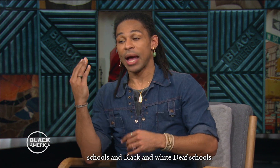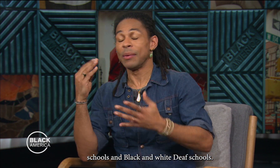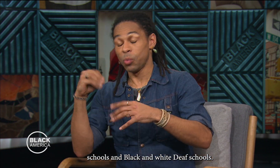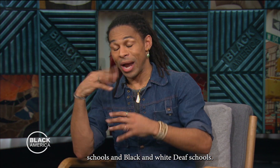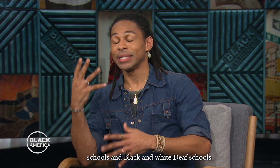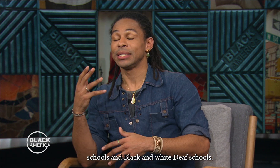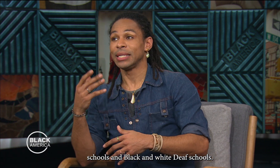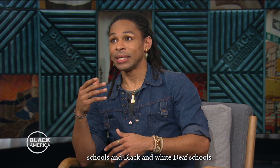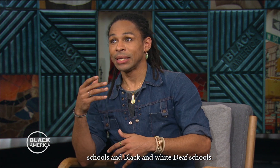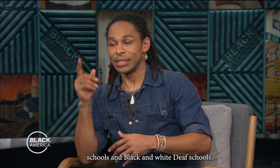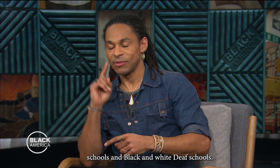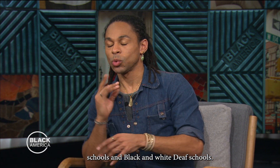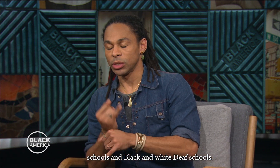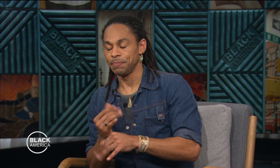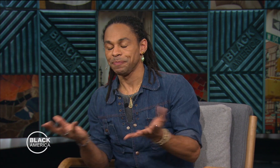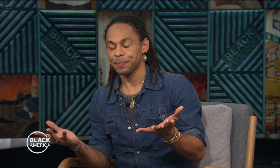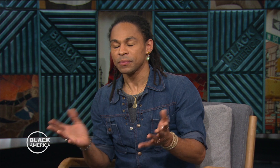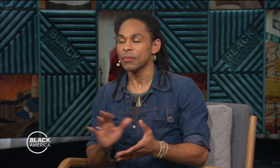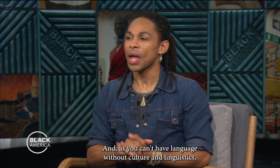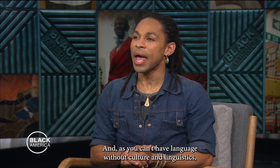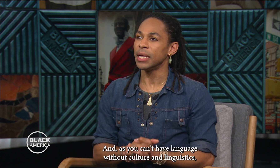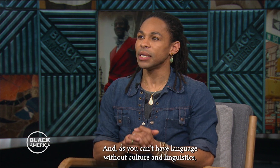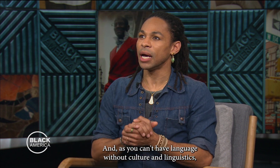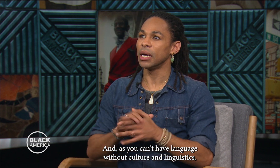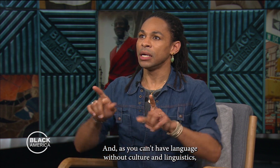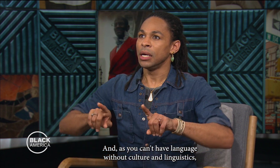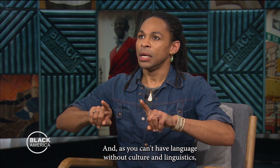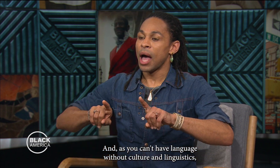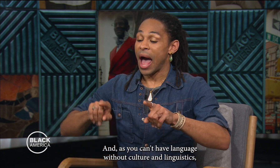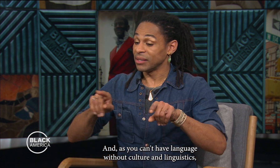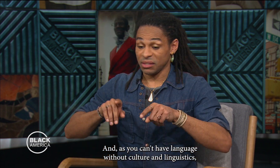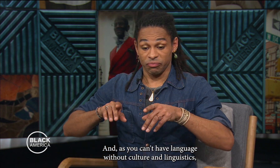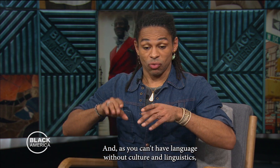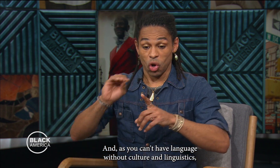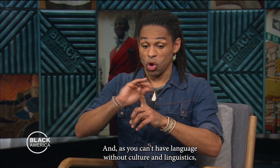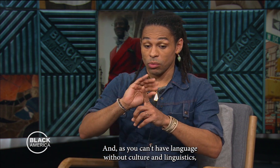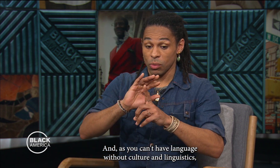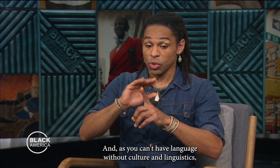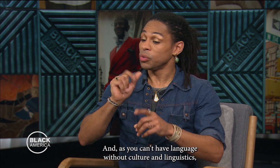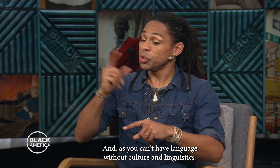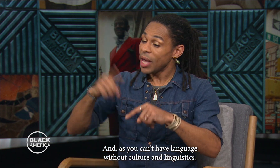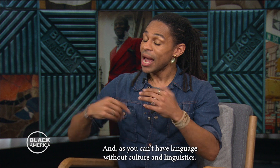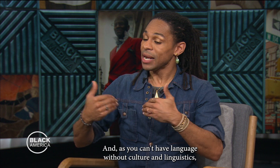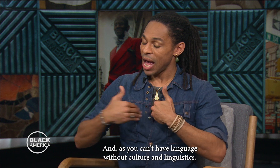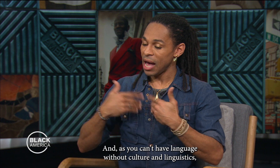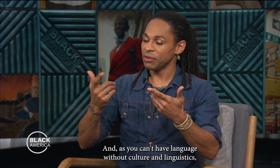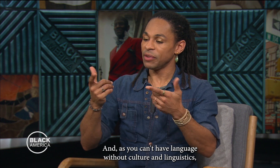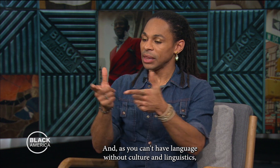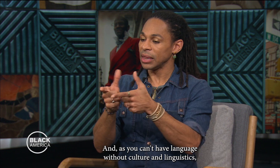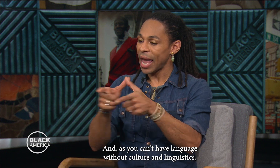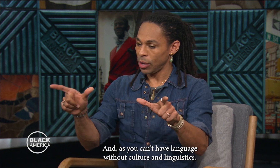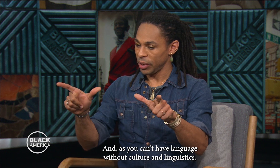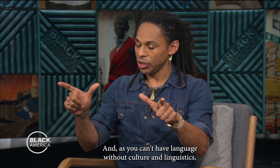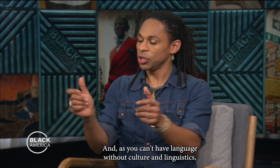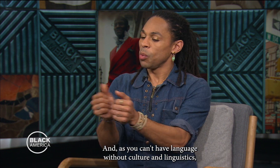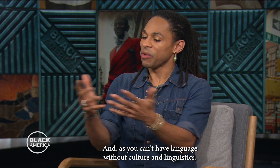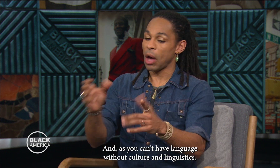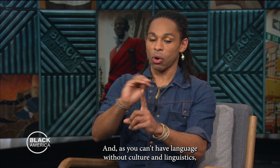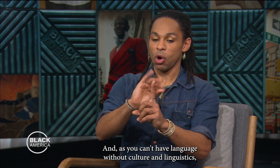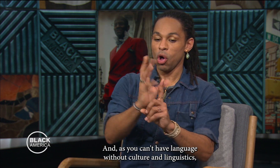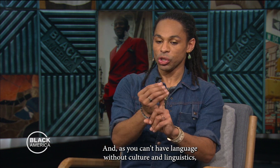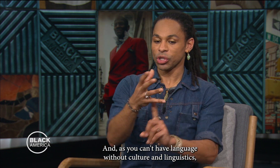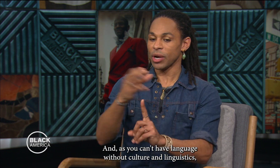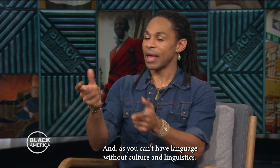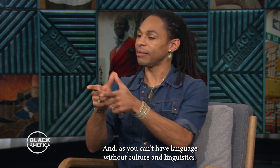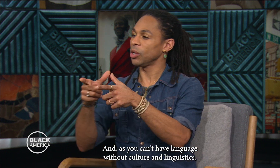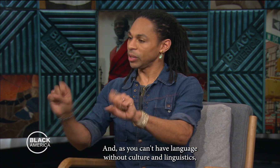and white deaf schools. And as you can't have language